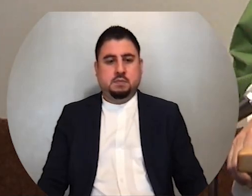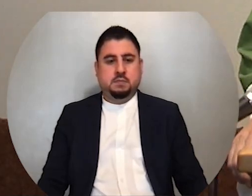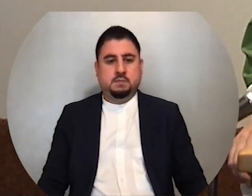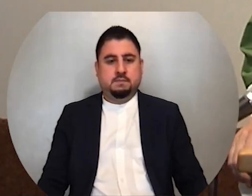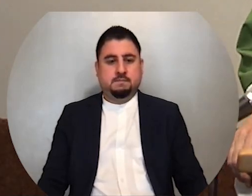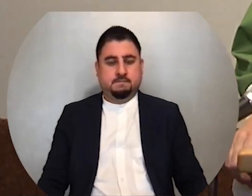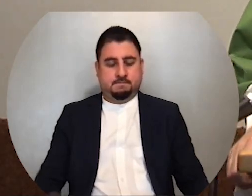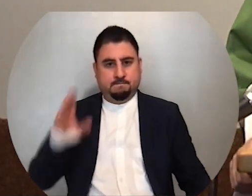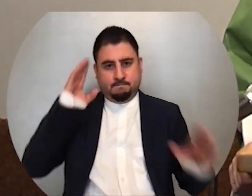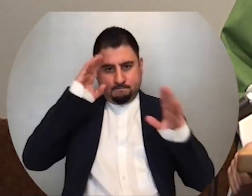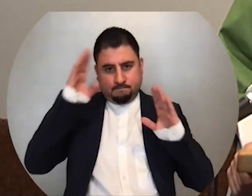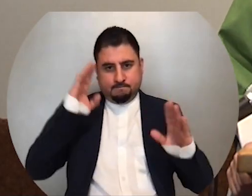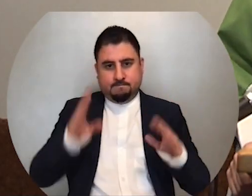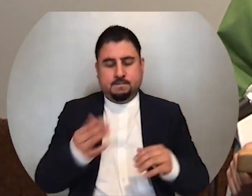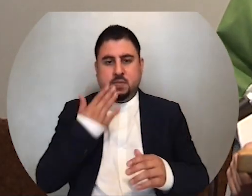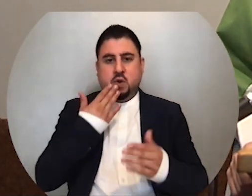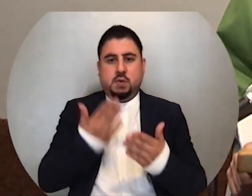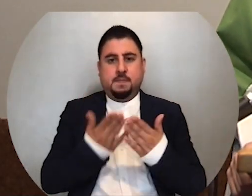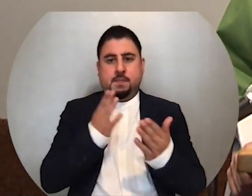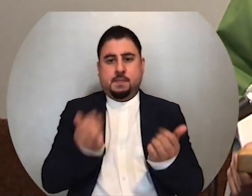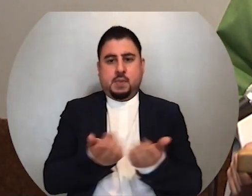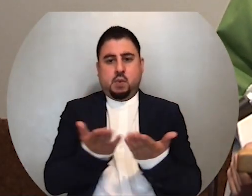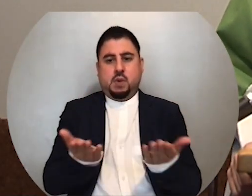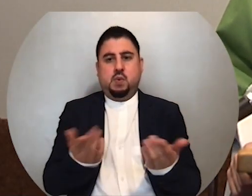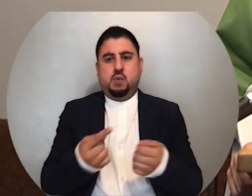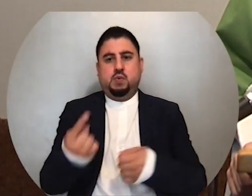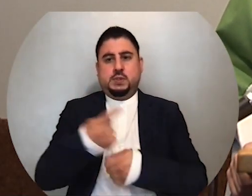Hello, everyone. Just good to be with you today.